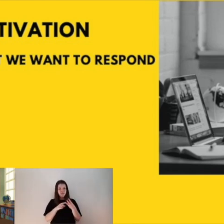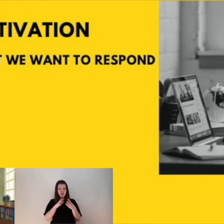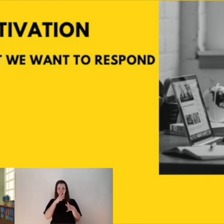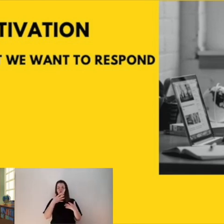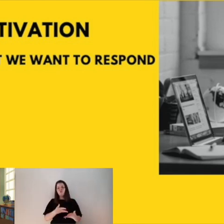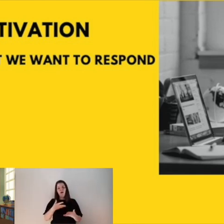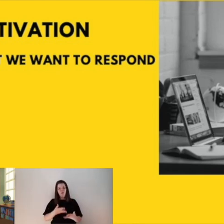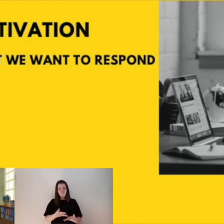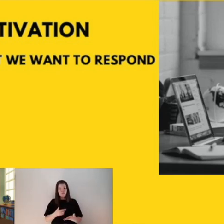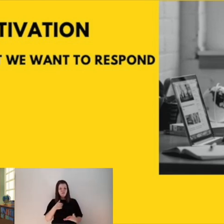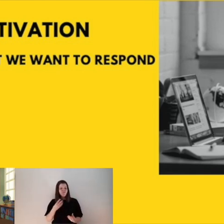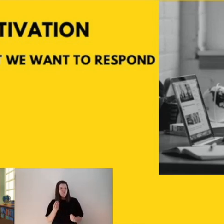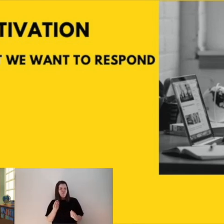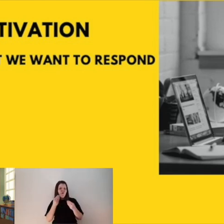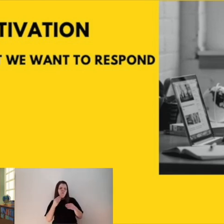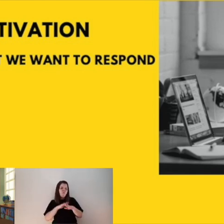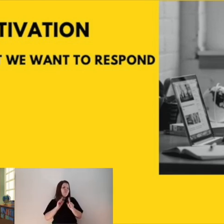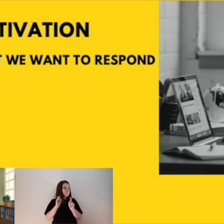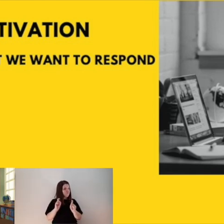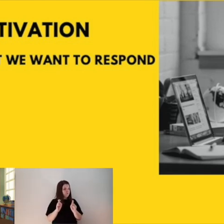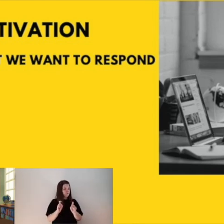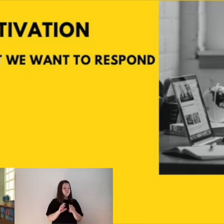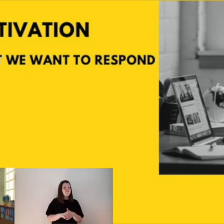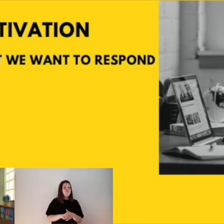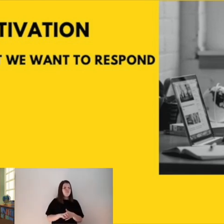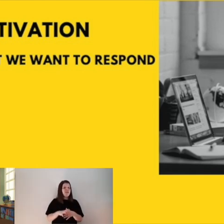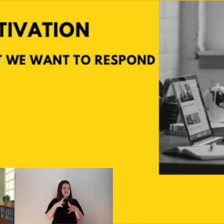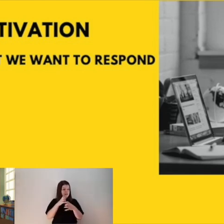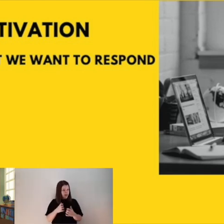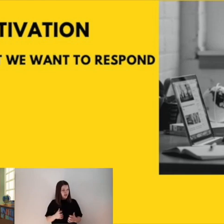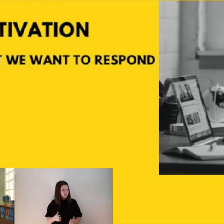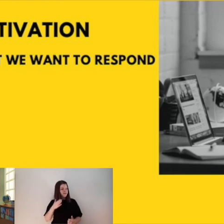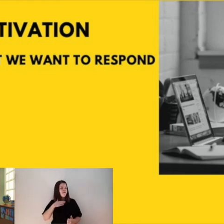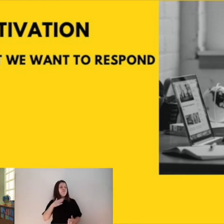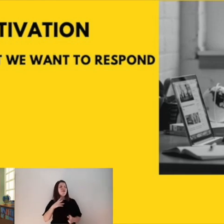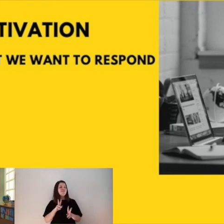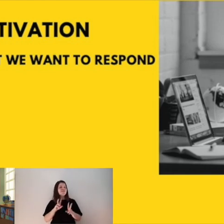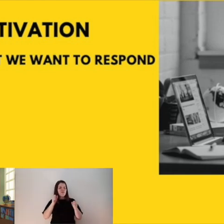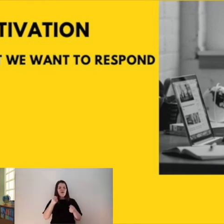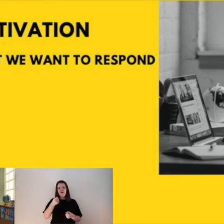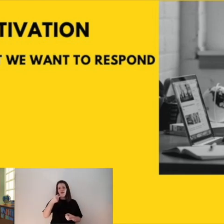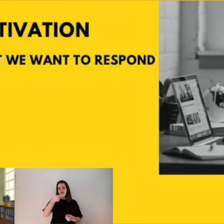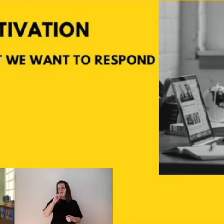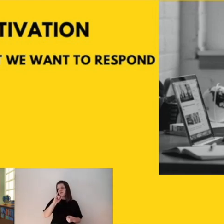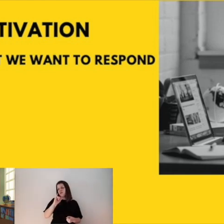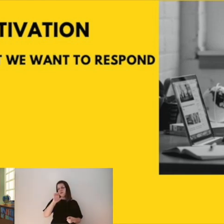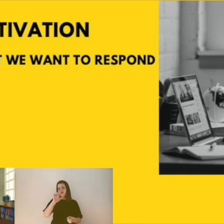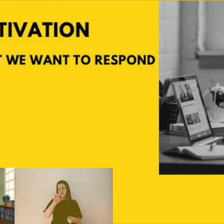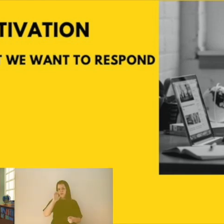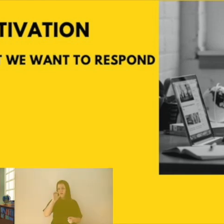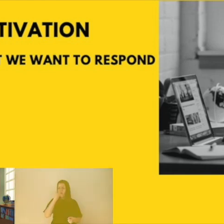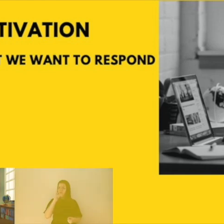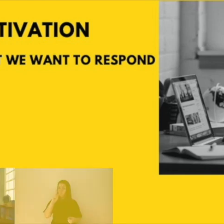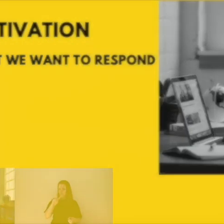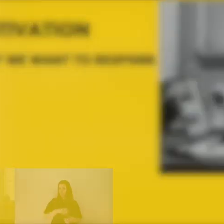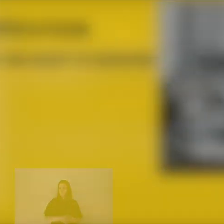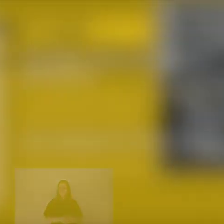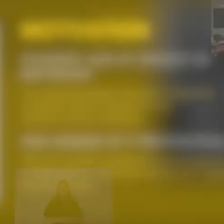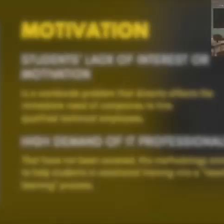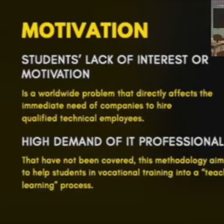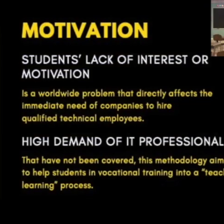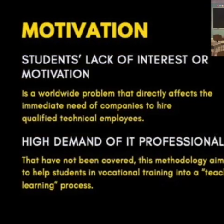have the know-how. Now, I'm studying teachers training master degrees, and master thesis then is about